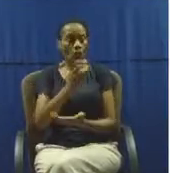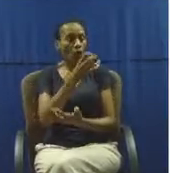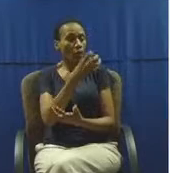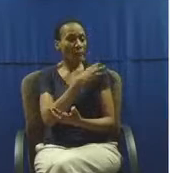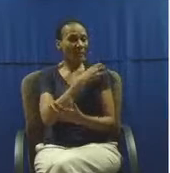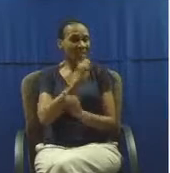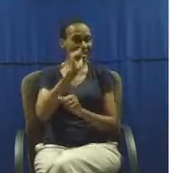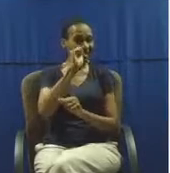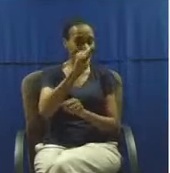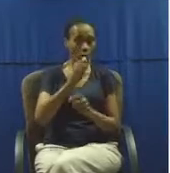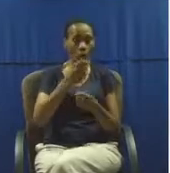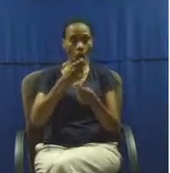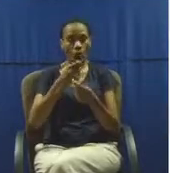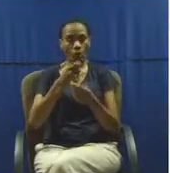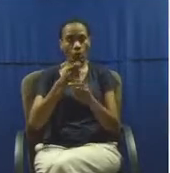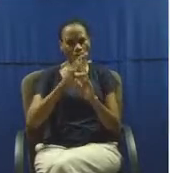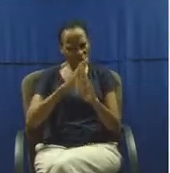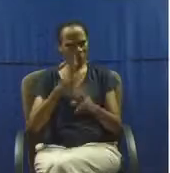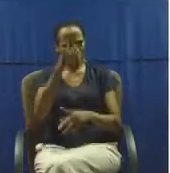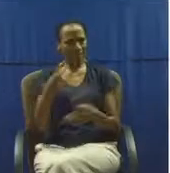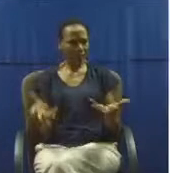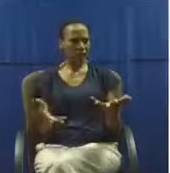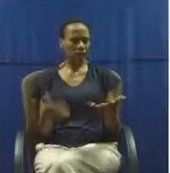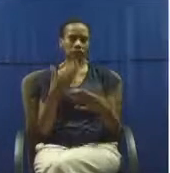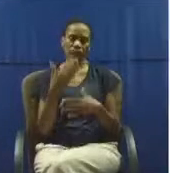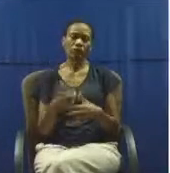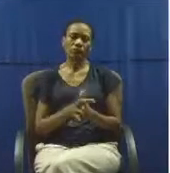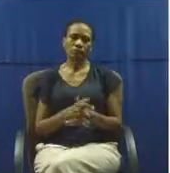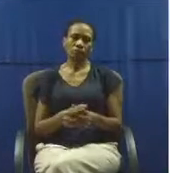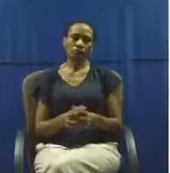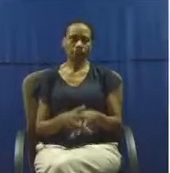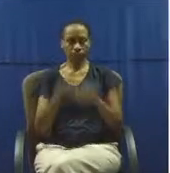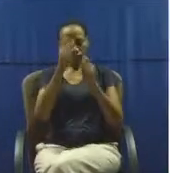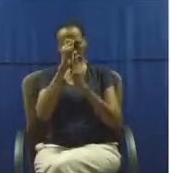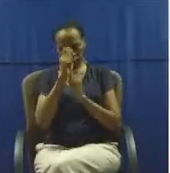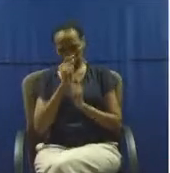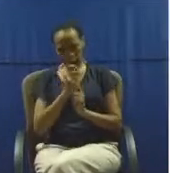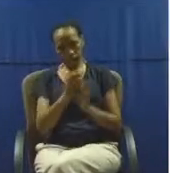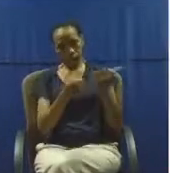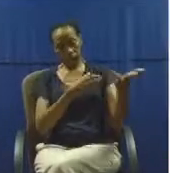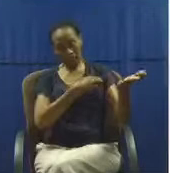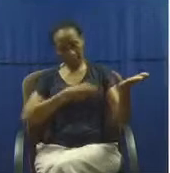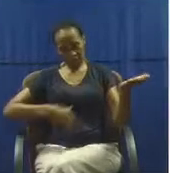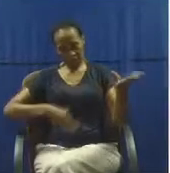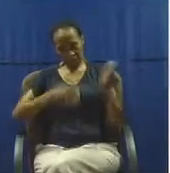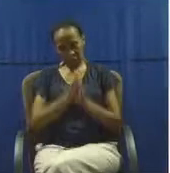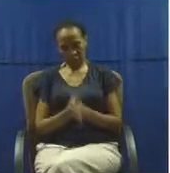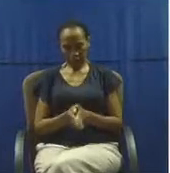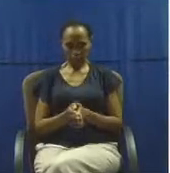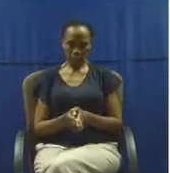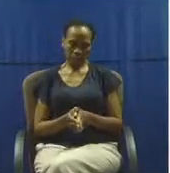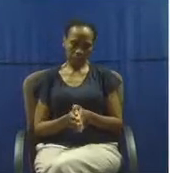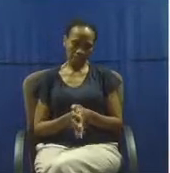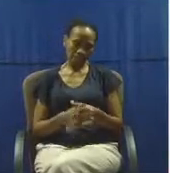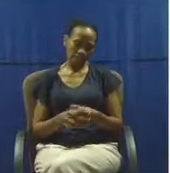poverty cabinet? Thank you. The Honorable, the President.